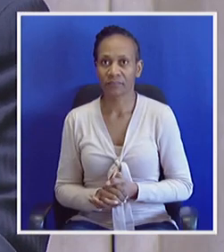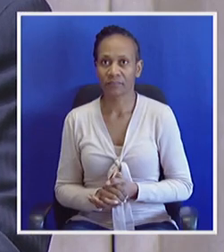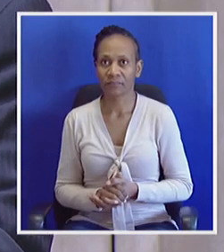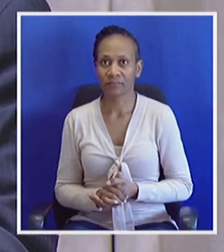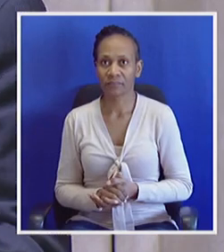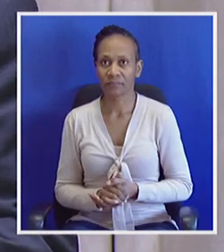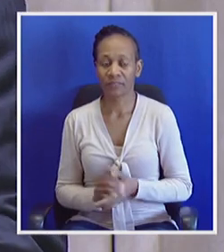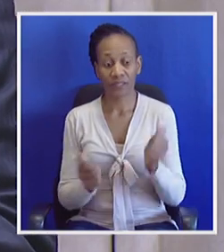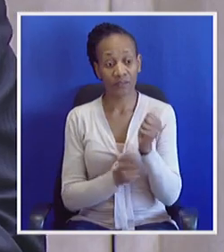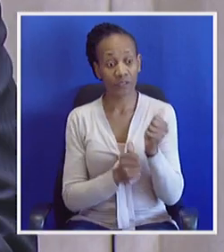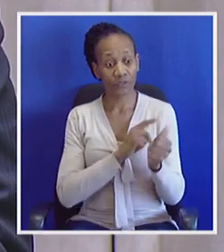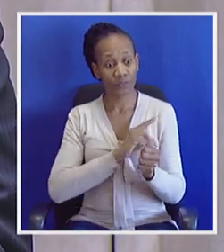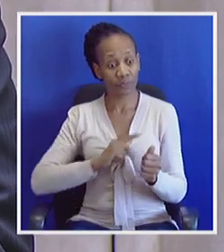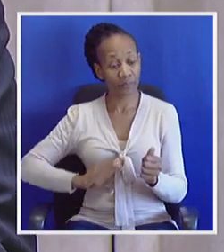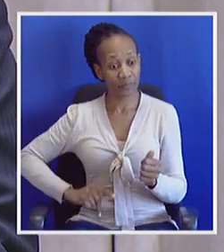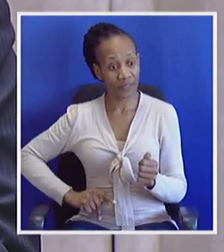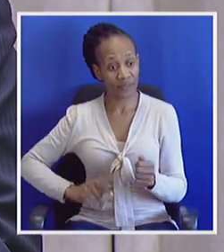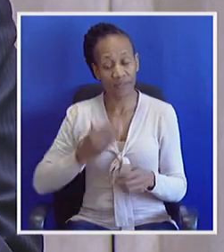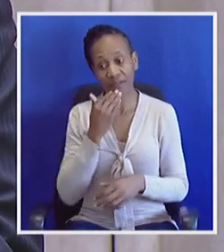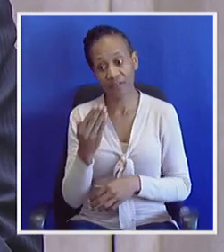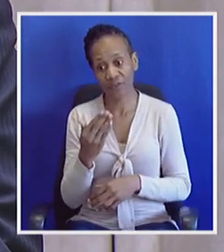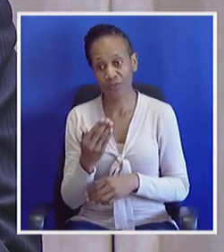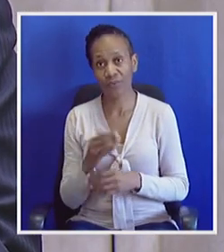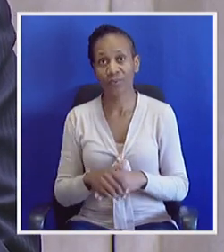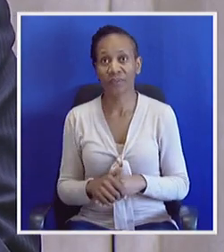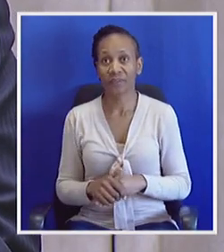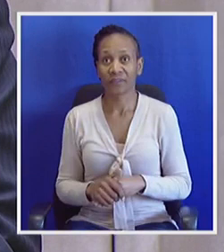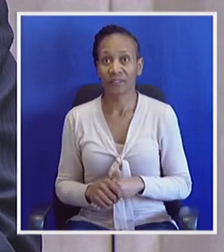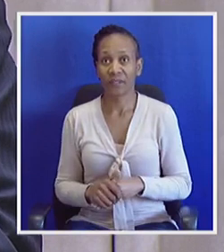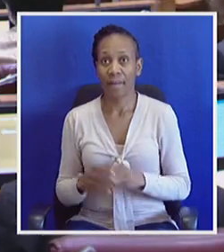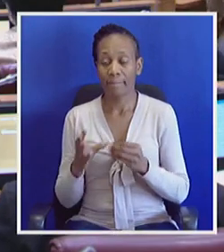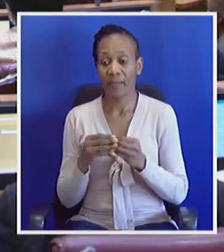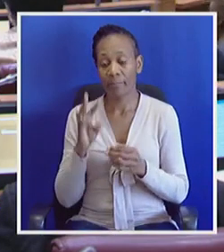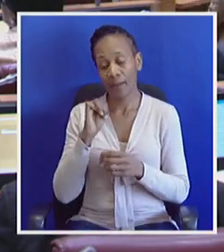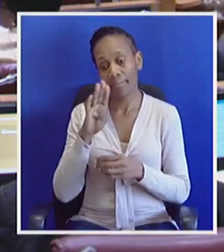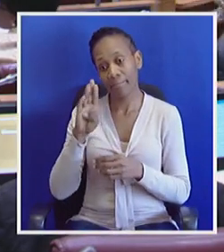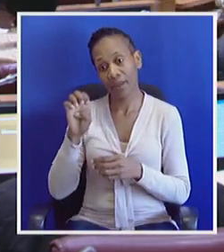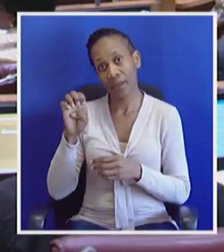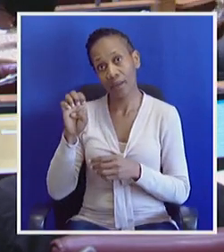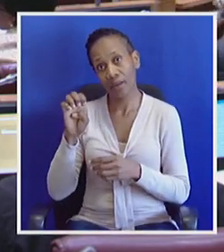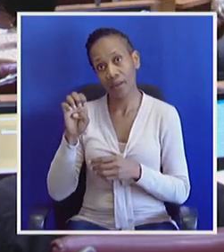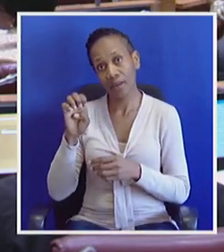Thank you, Deputy President. It seems you are not required to respond to anything. The Honorable Mgwebu.